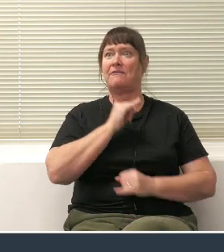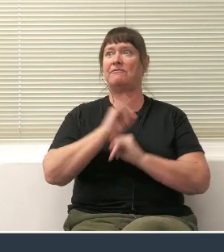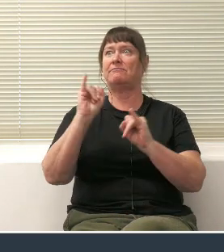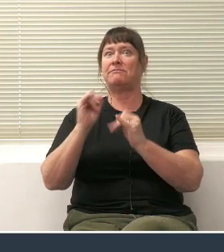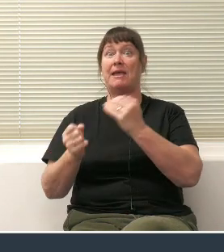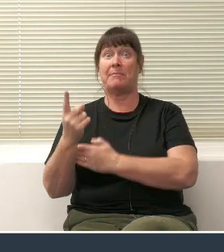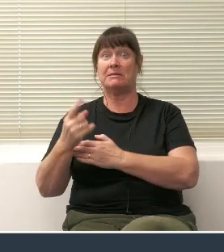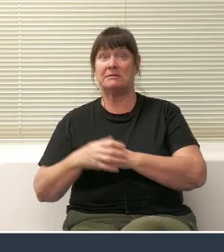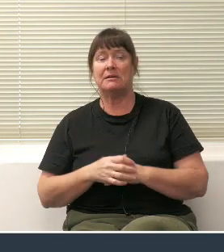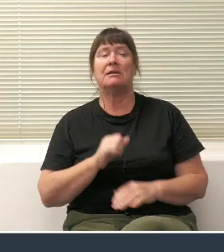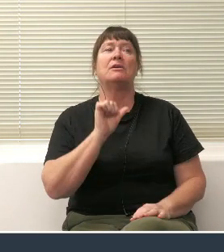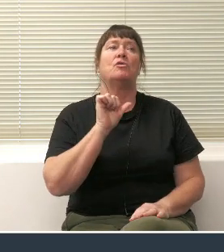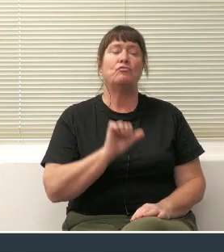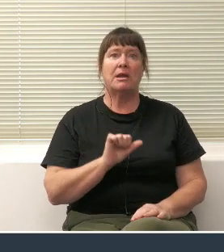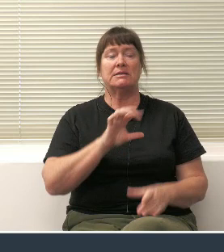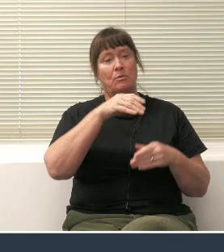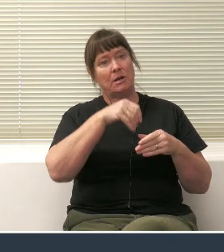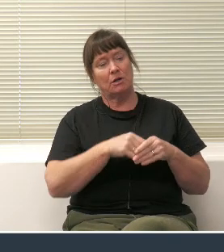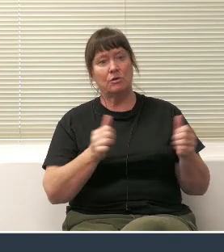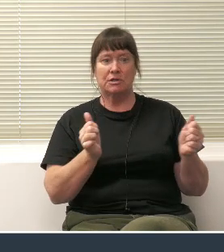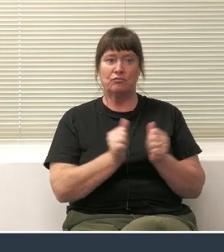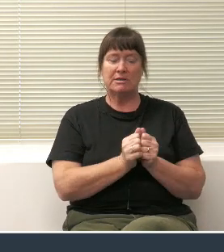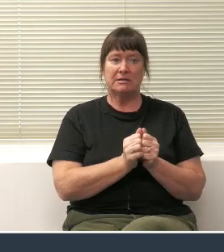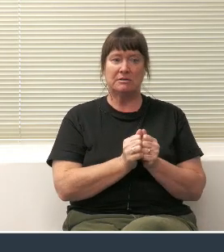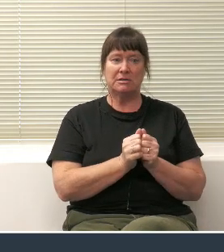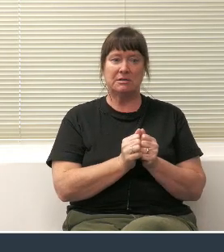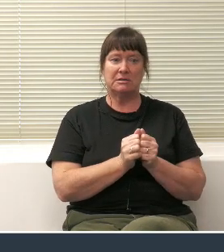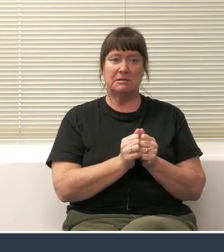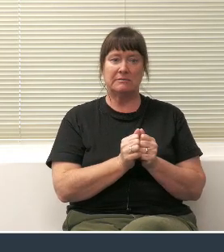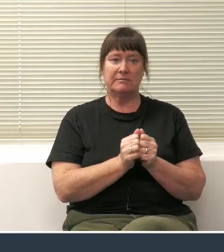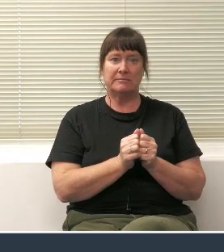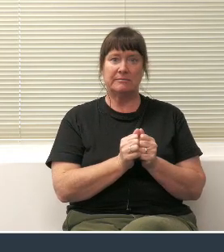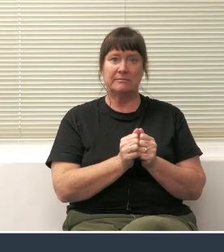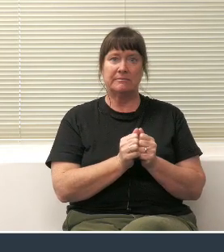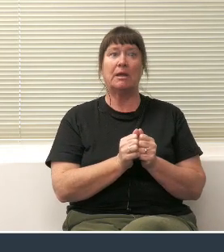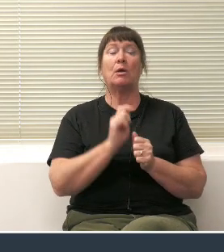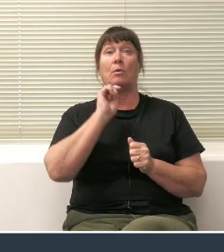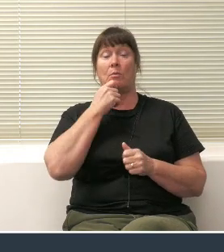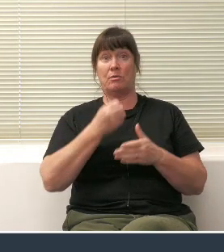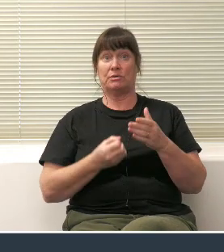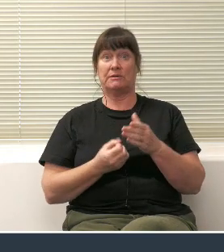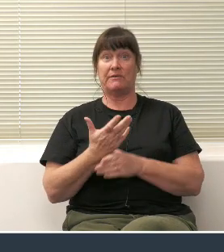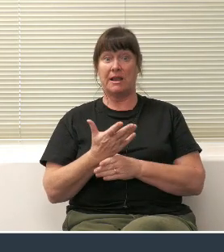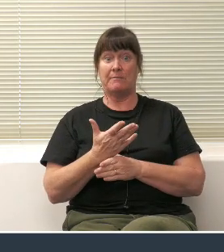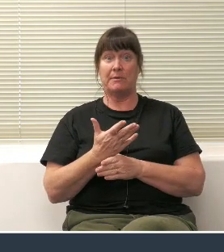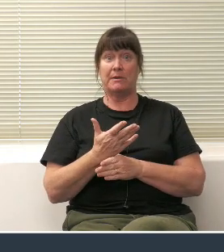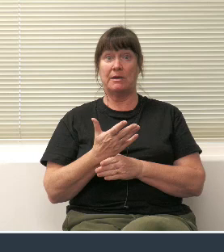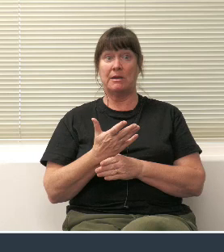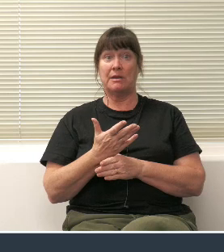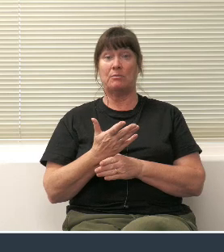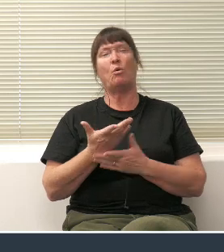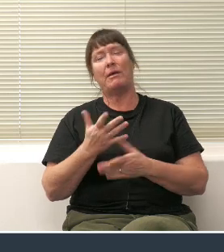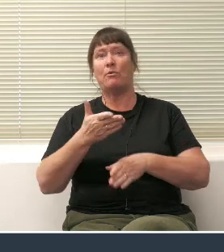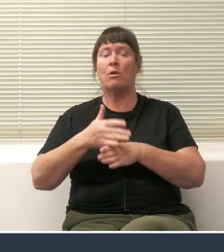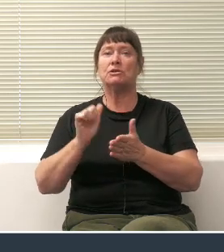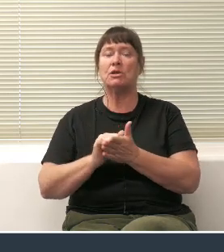in the resolution that we will be developing having a workshop